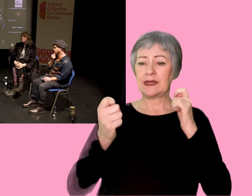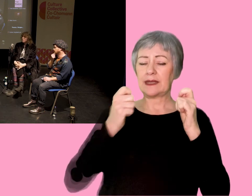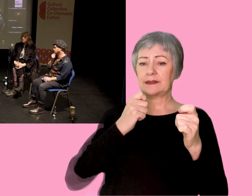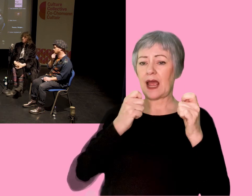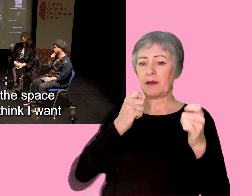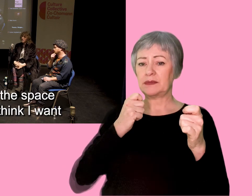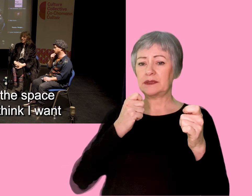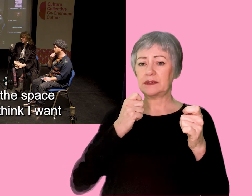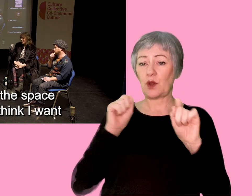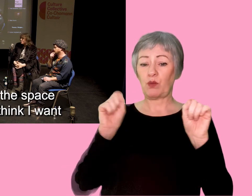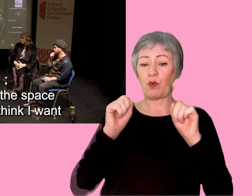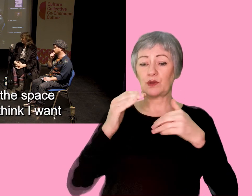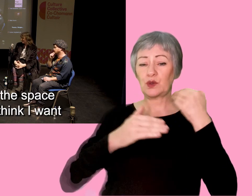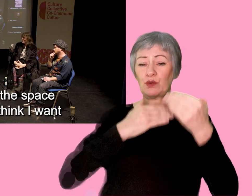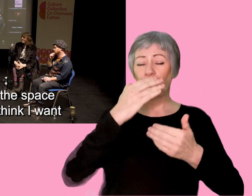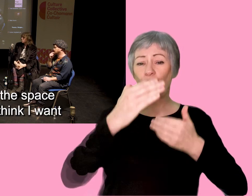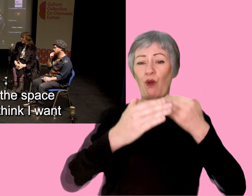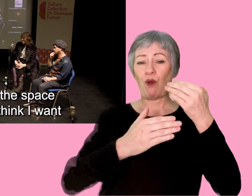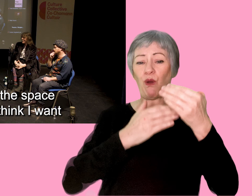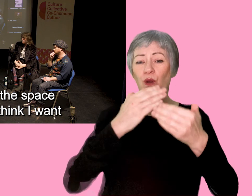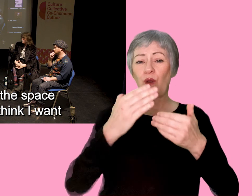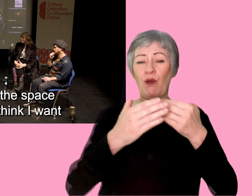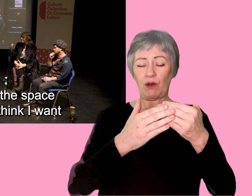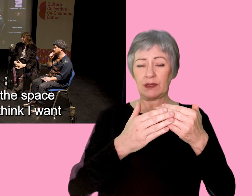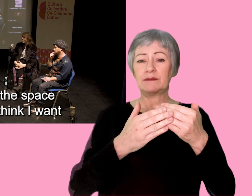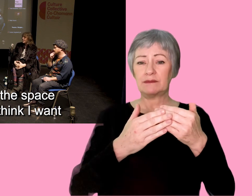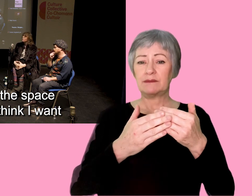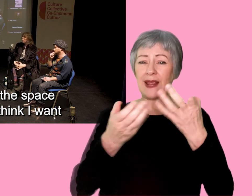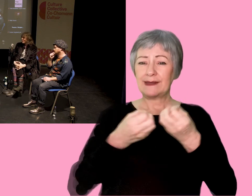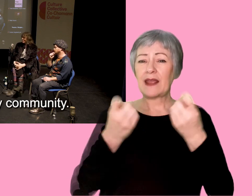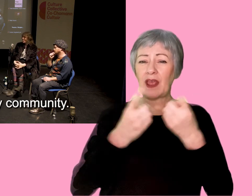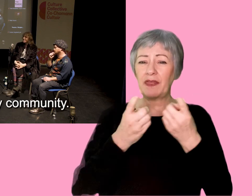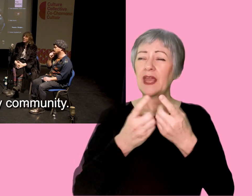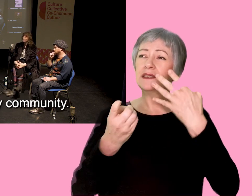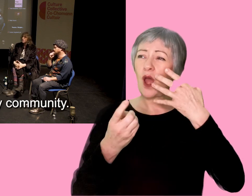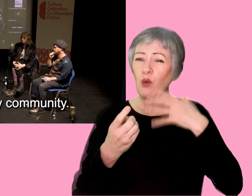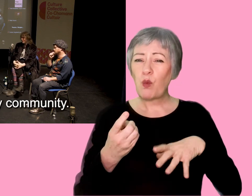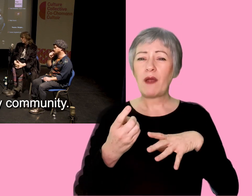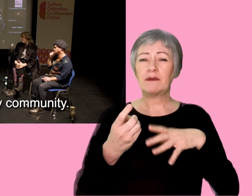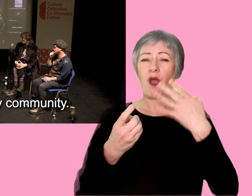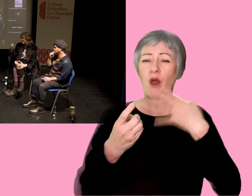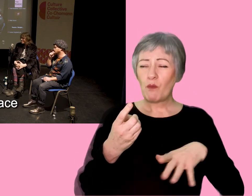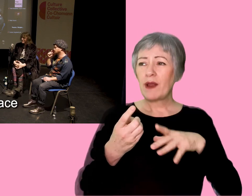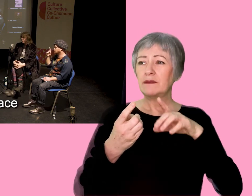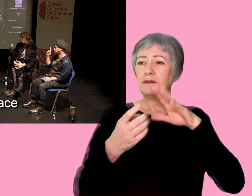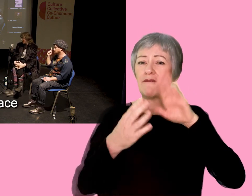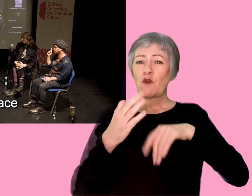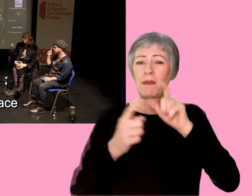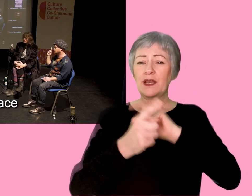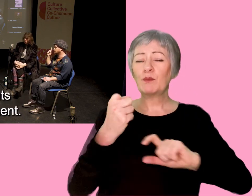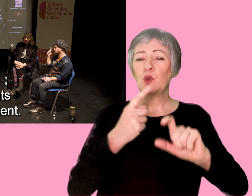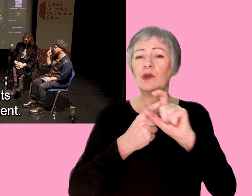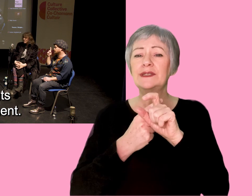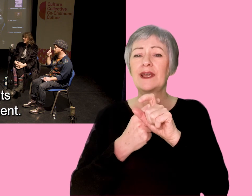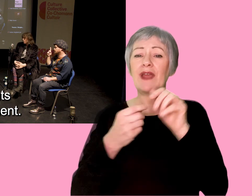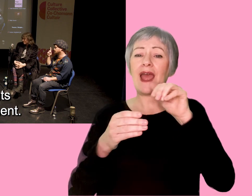like insinuate myself into the space and get things that I think I want, or things that I want from my community, say if I'm in a